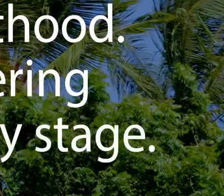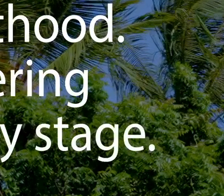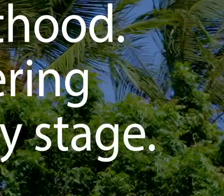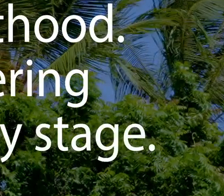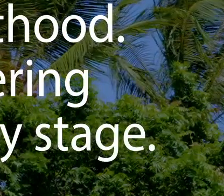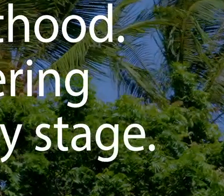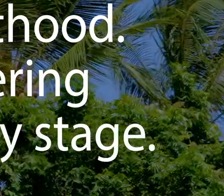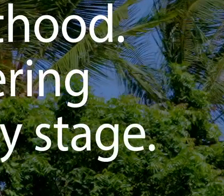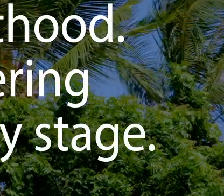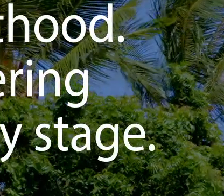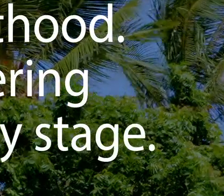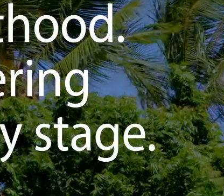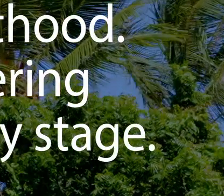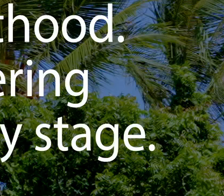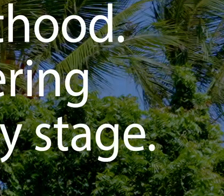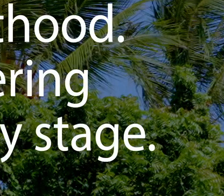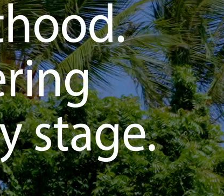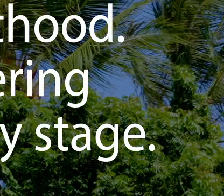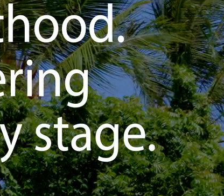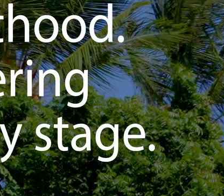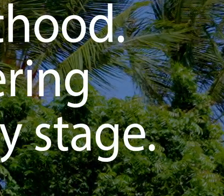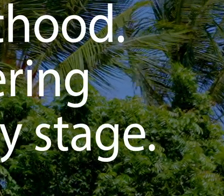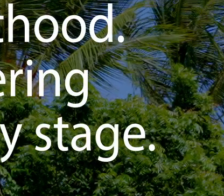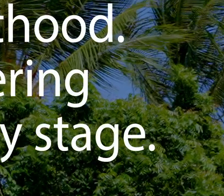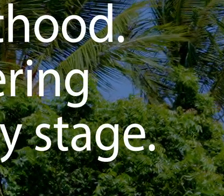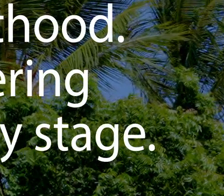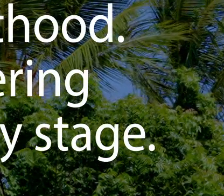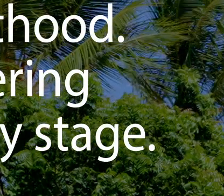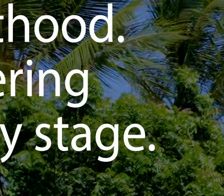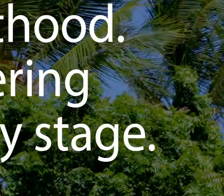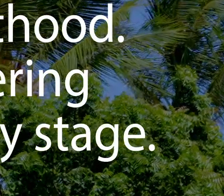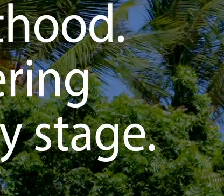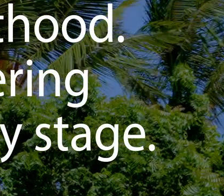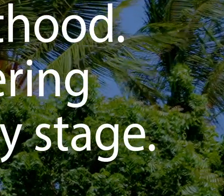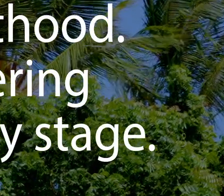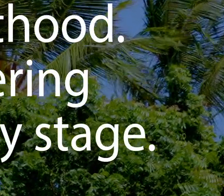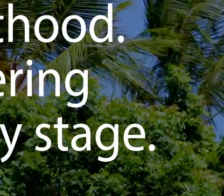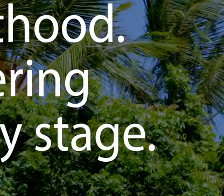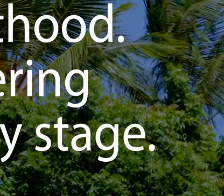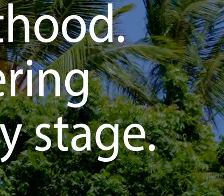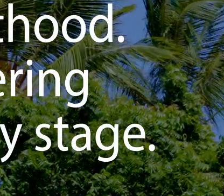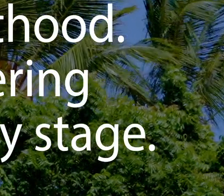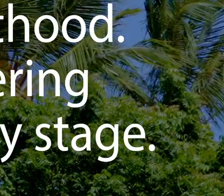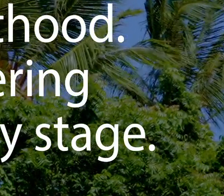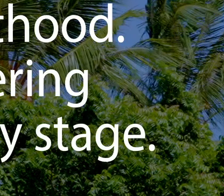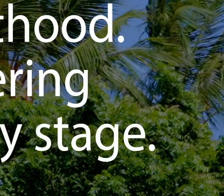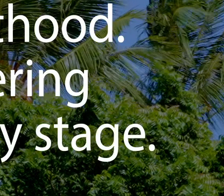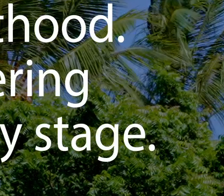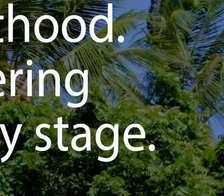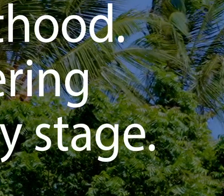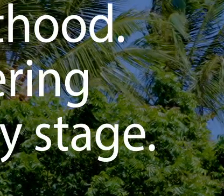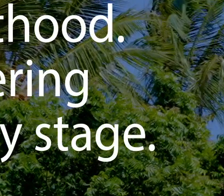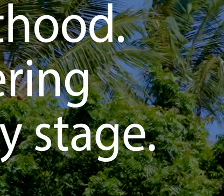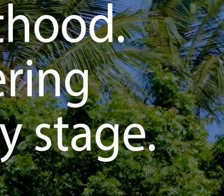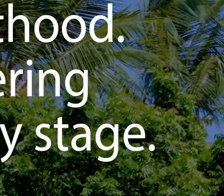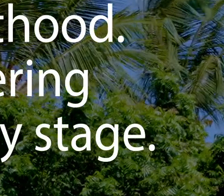The first one is lifelong learning. This is the continuous pursuit of knowledge and its skills throughout an individual's life, from early